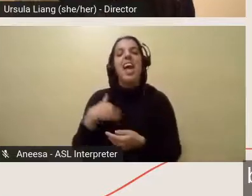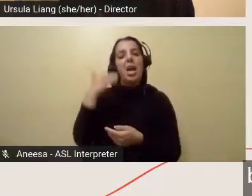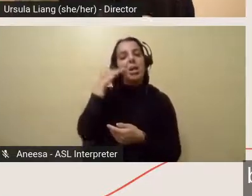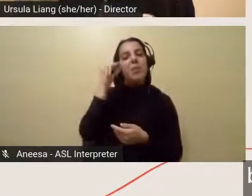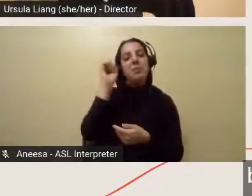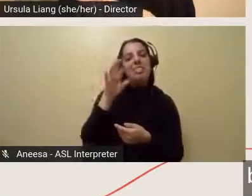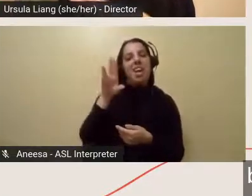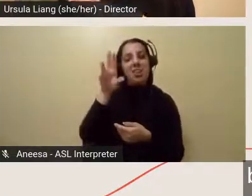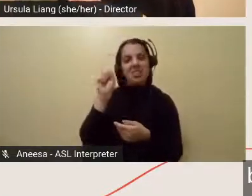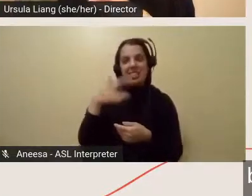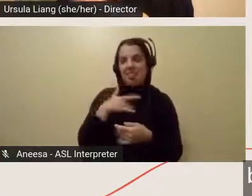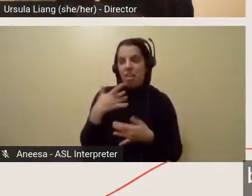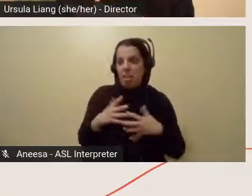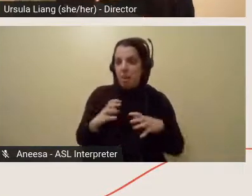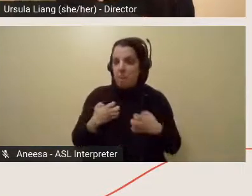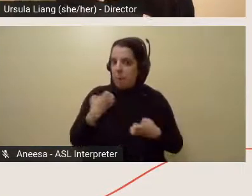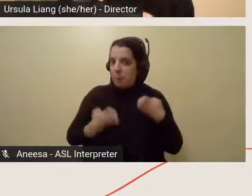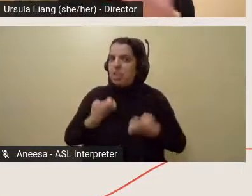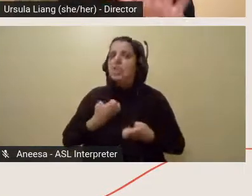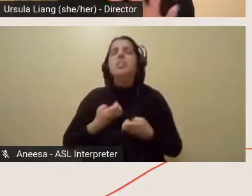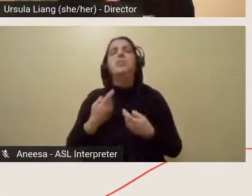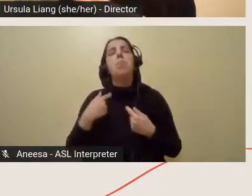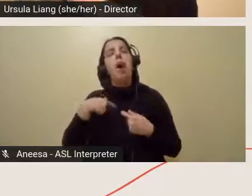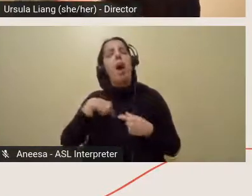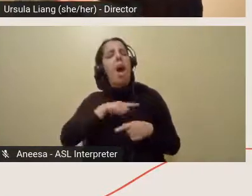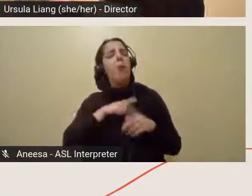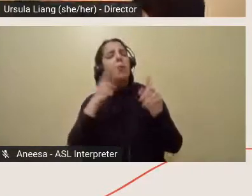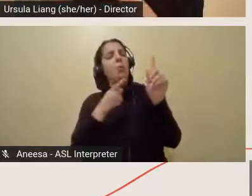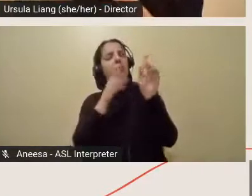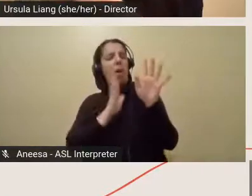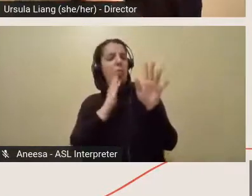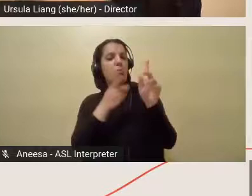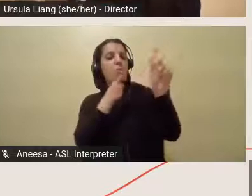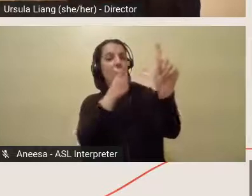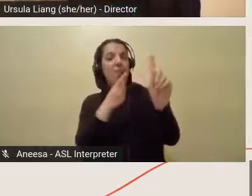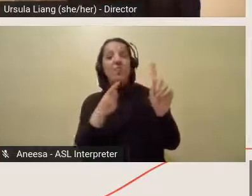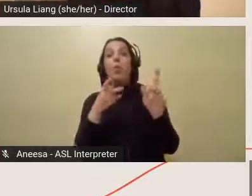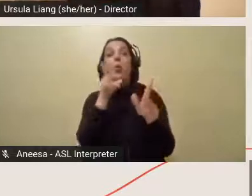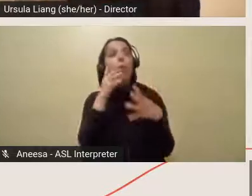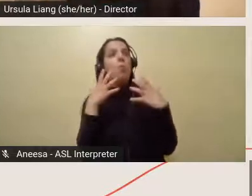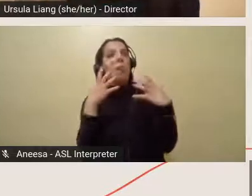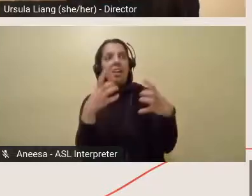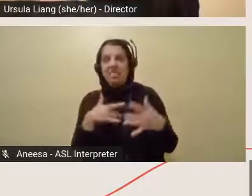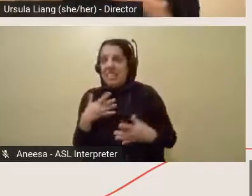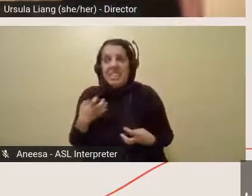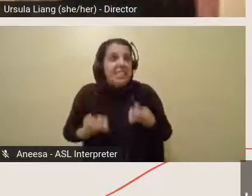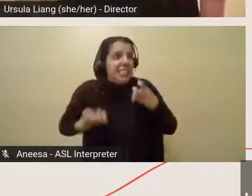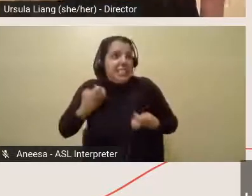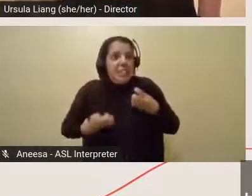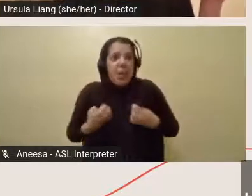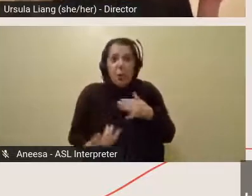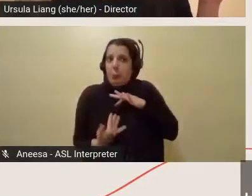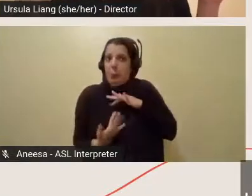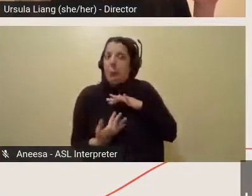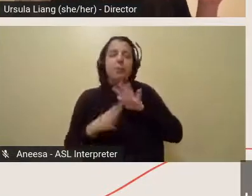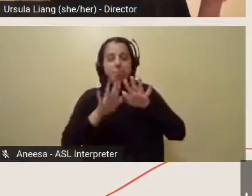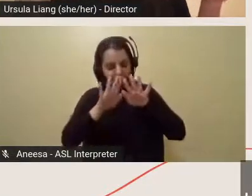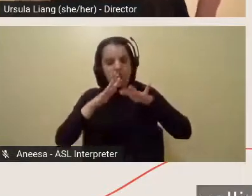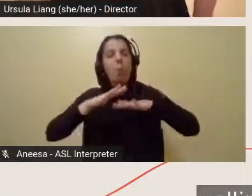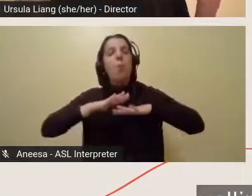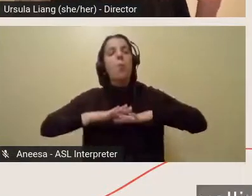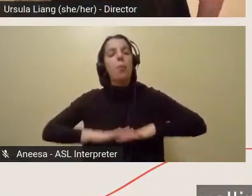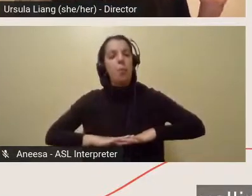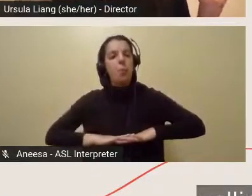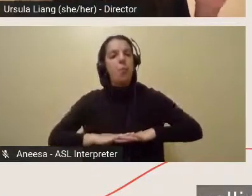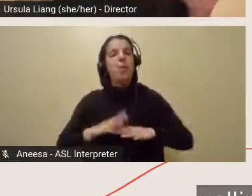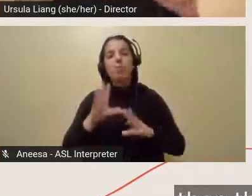today, but like, you know, some folks could watch it. It was not as hot, you know. If we could take some of the conversations down outside of the level that they were, you know,